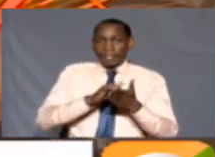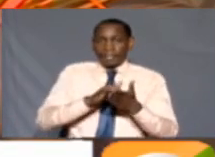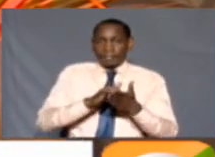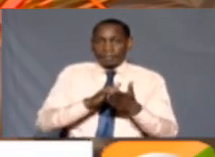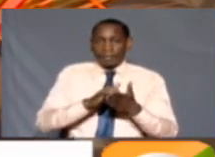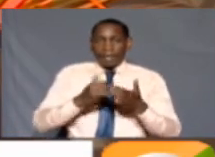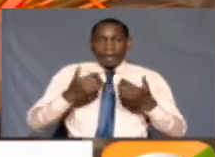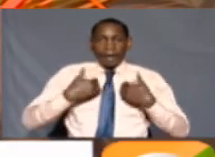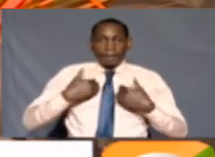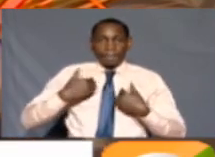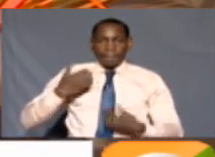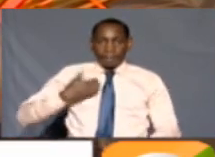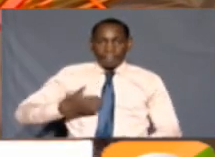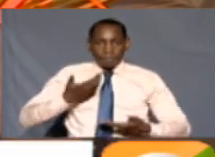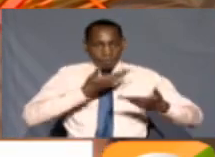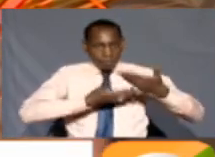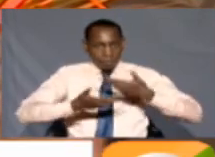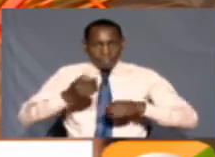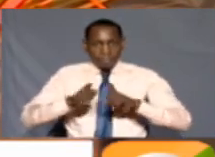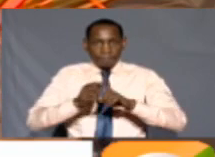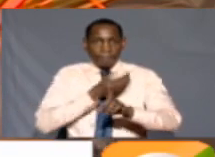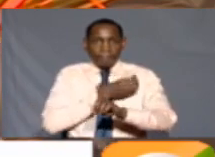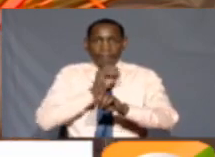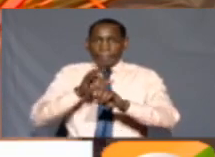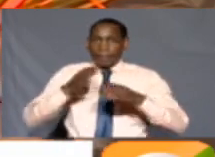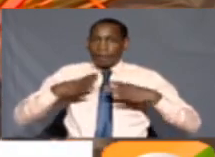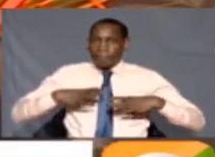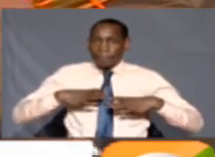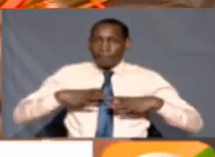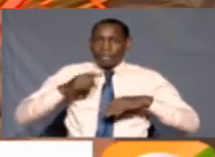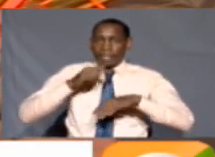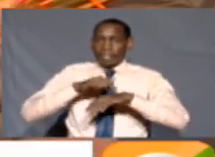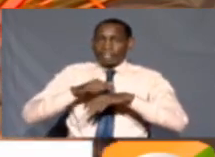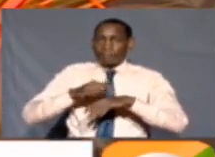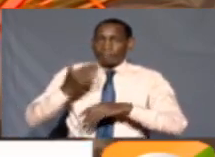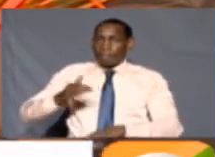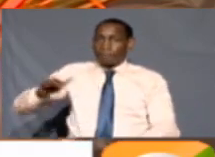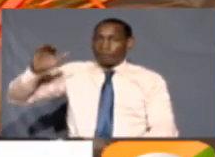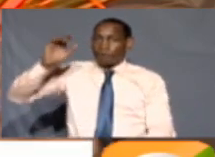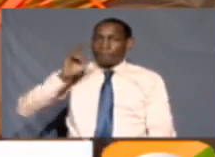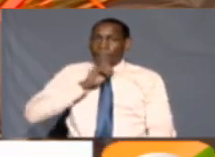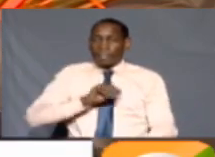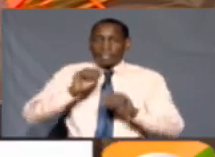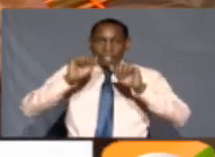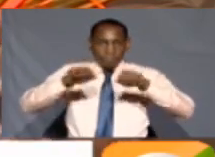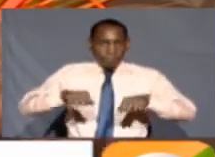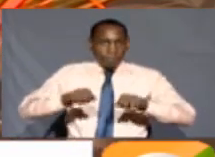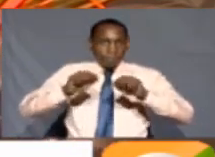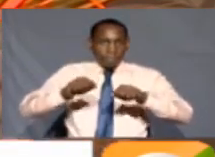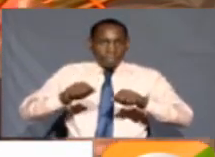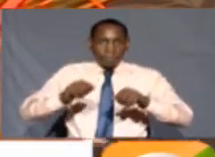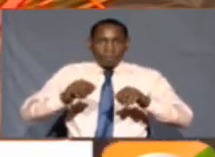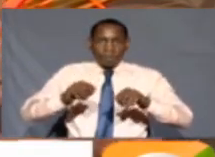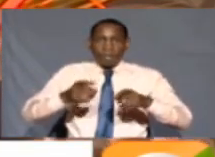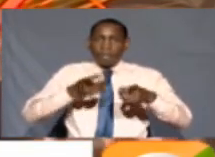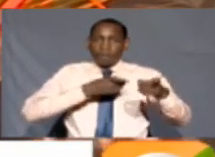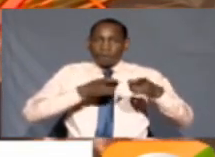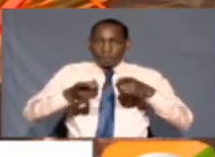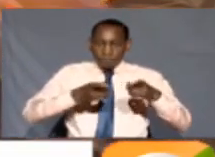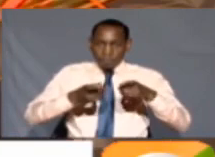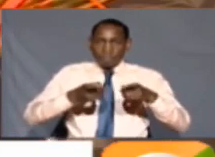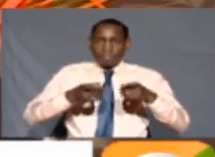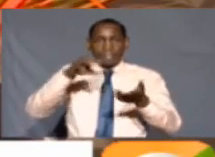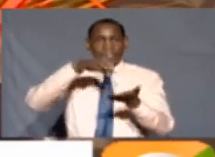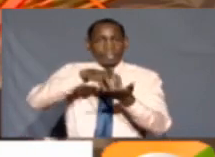build ethical, engaged, and empowered citizens, then by the time they are adults, they are able to take charge of the spaces that they